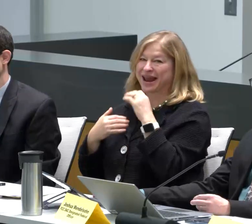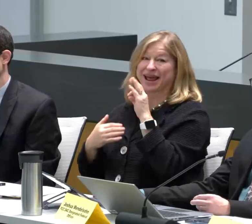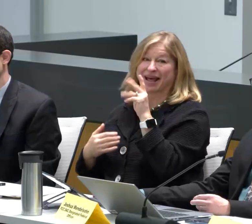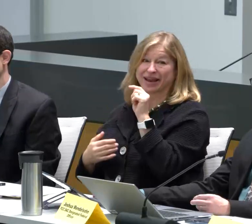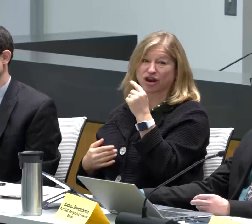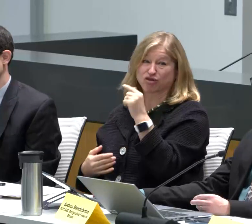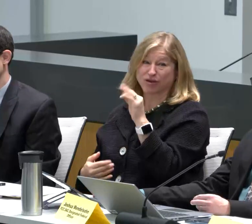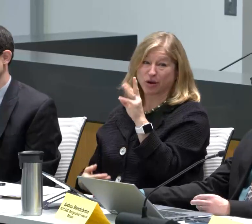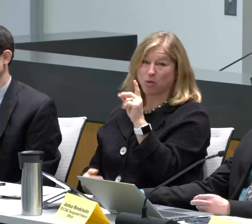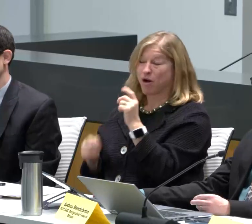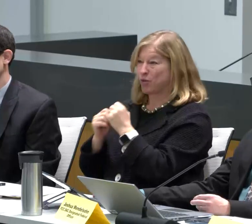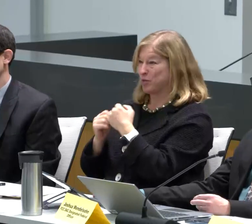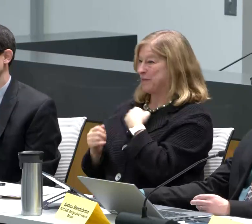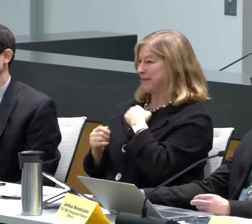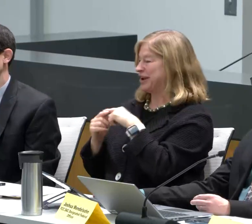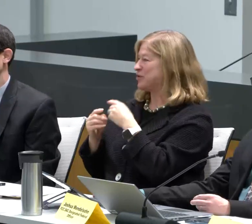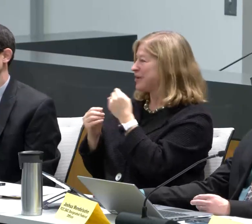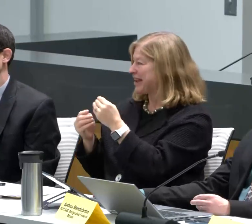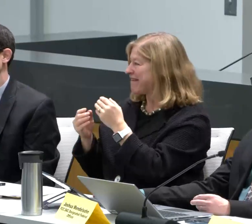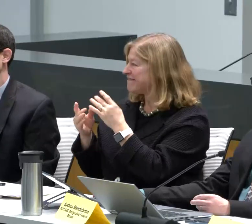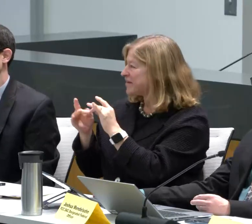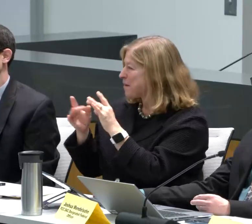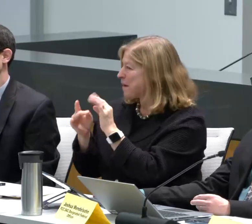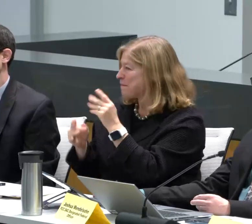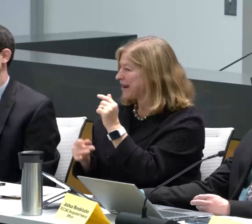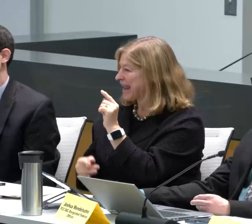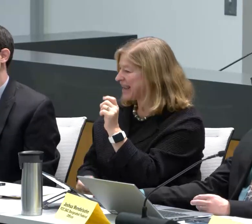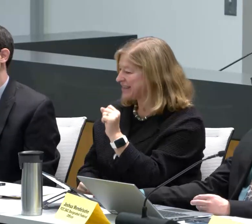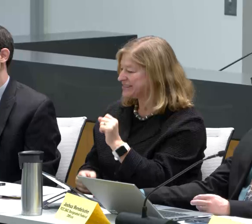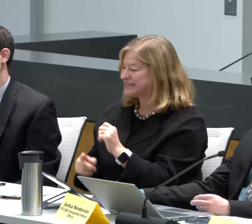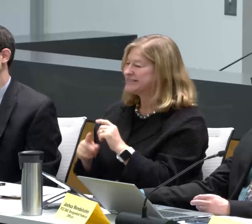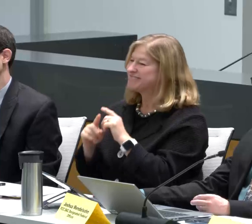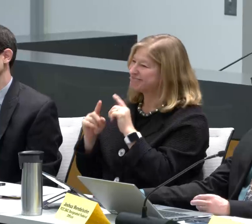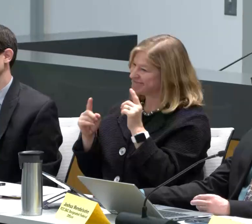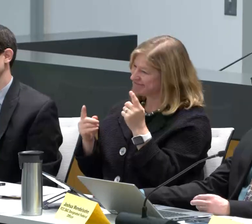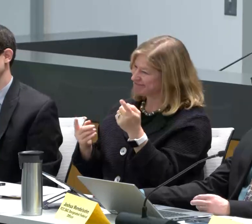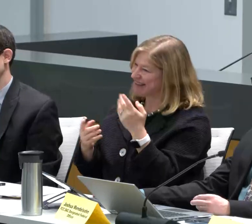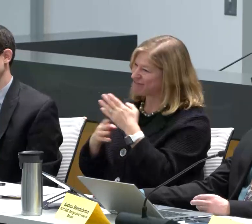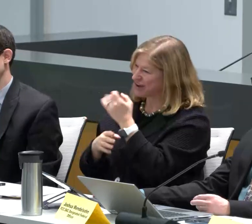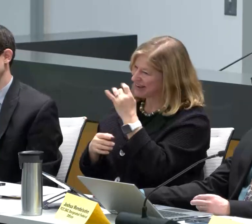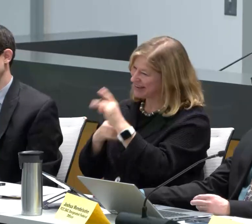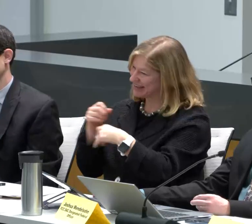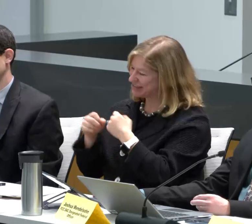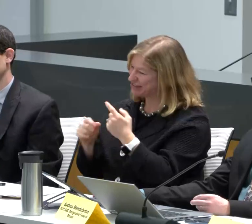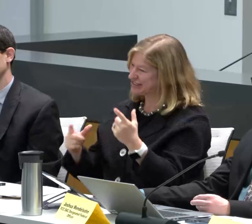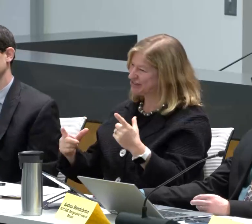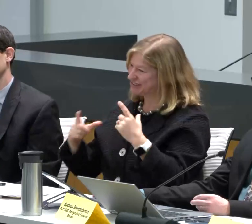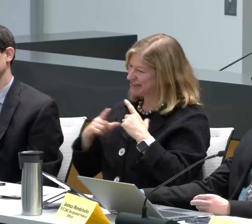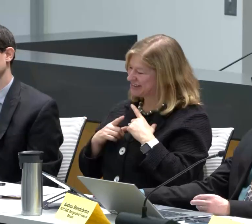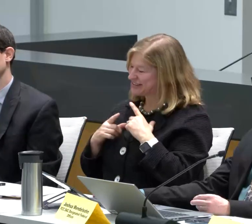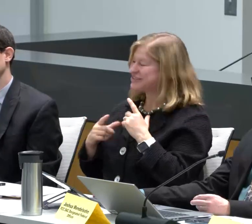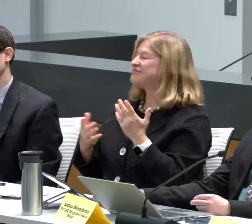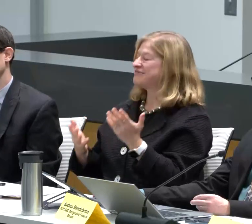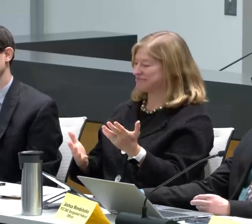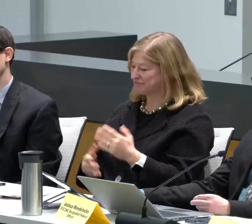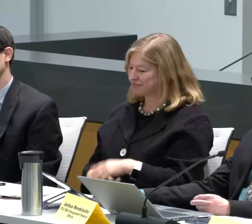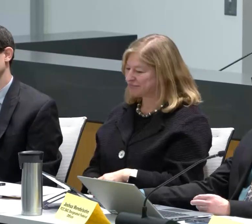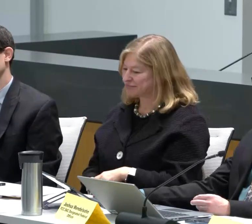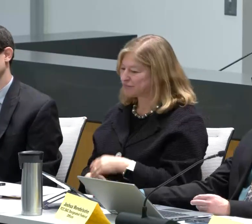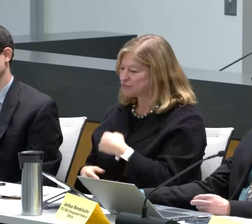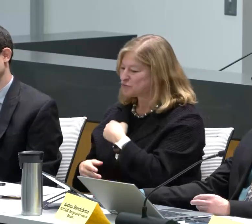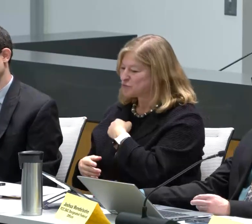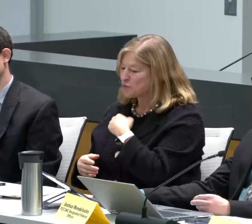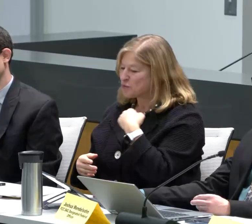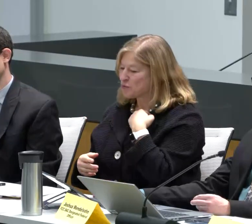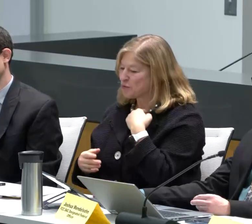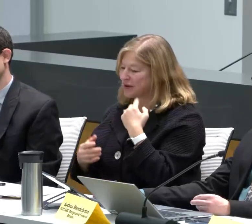As you might recall from the recent DAC meeting, we had Elliot Greenwald with us to share a few updates. Unfortunately, after 18